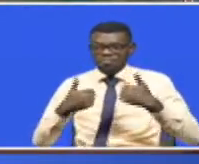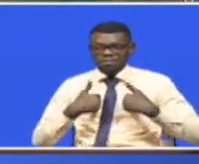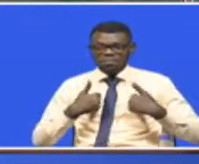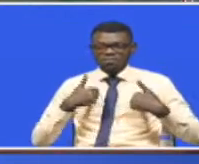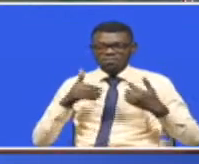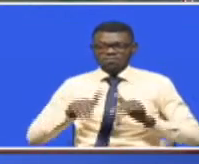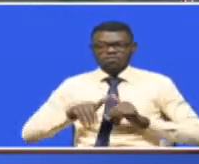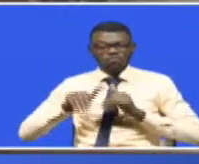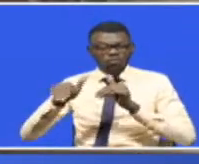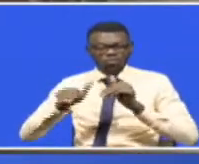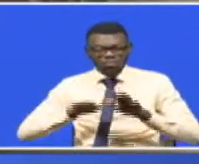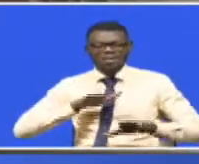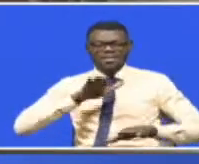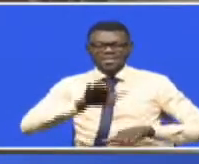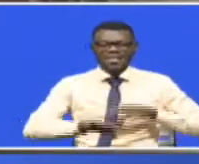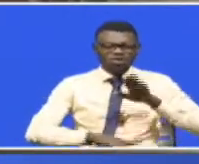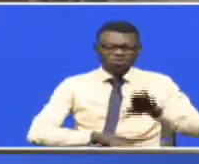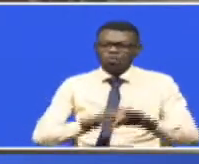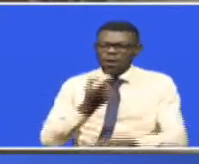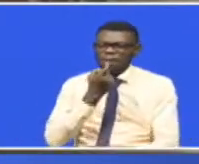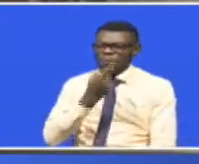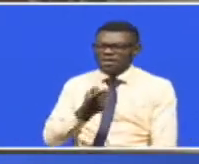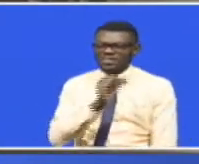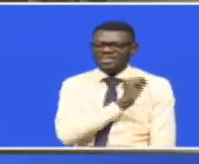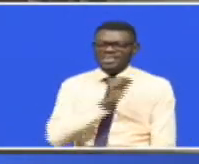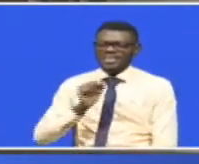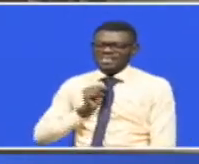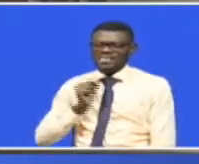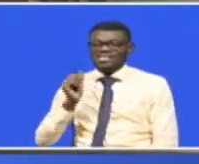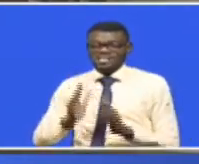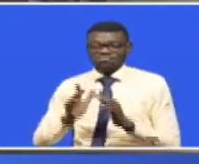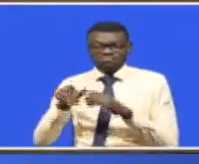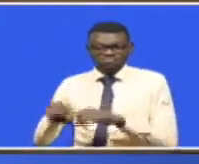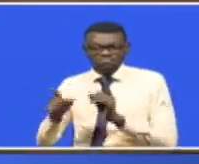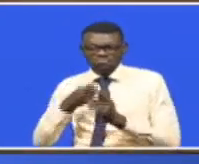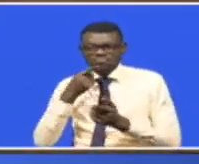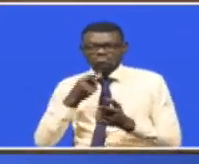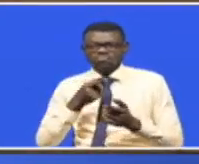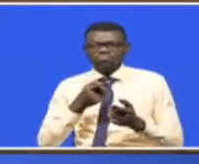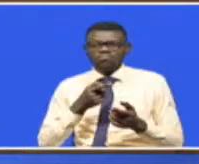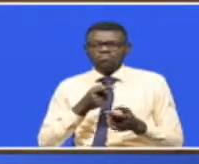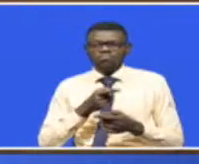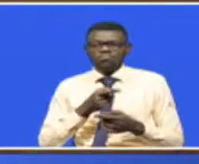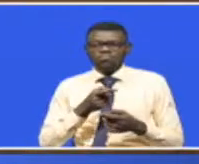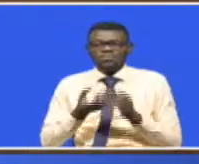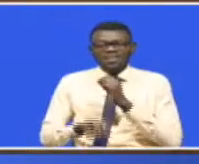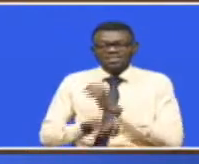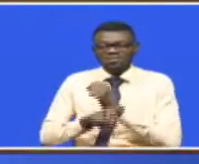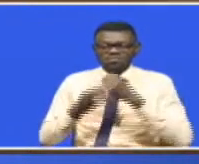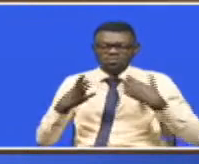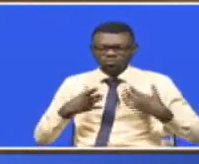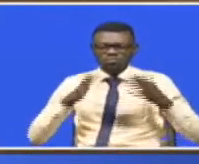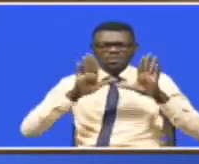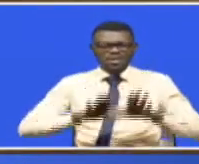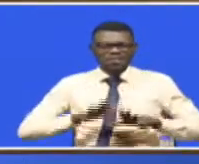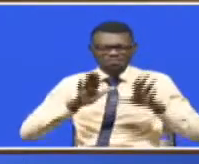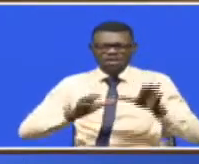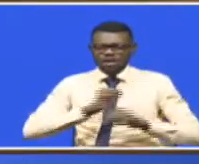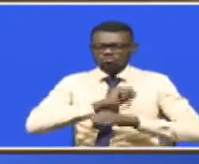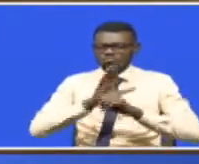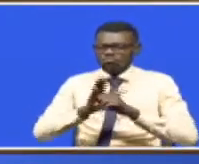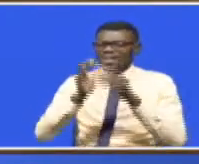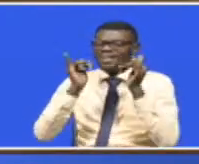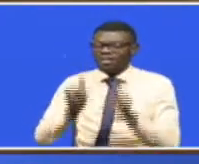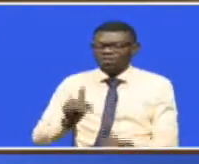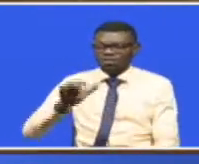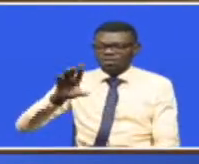nafuata nyayo ya Moi. Senator Moi also using the opportunity to caution against the spread of COVID-19 Delta variant,